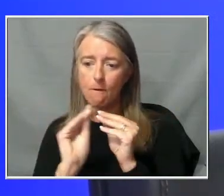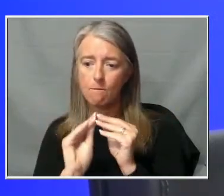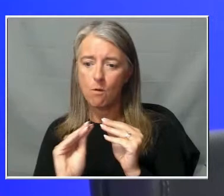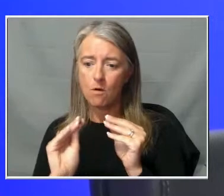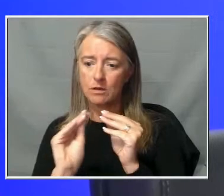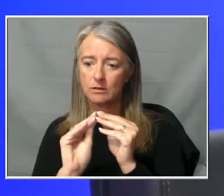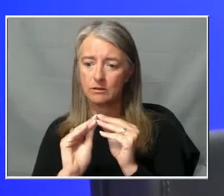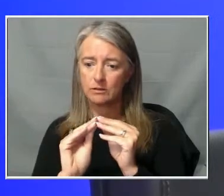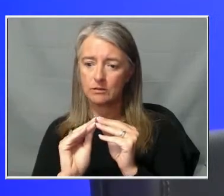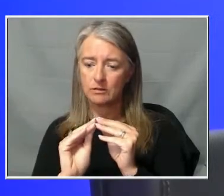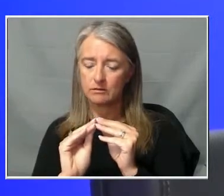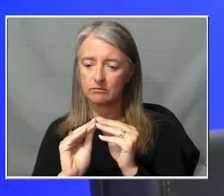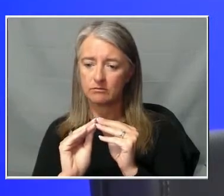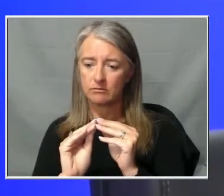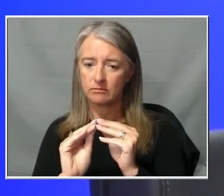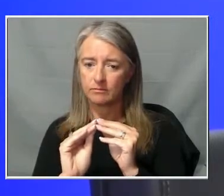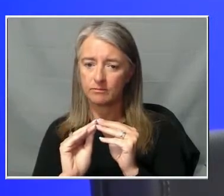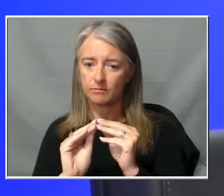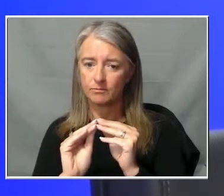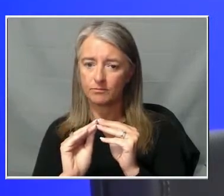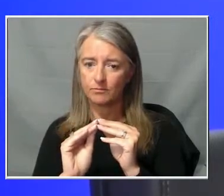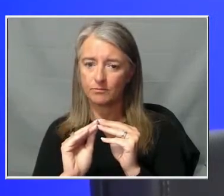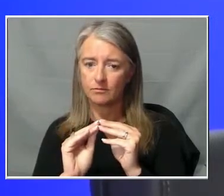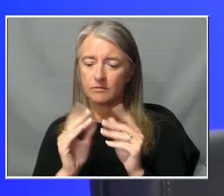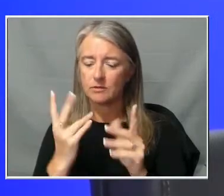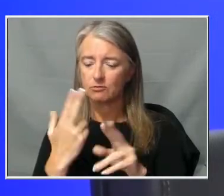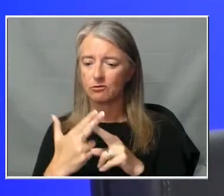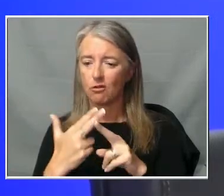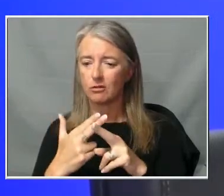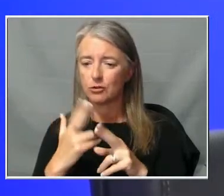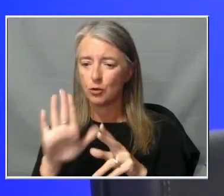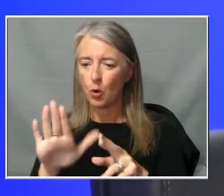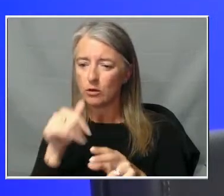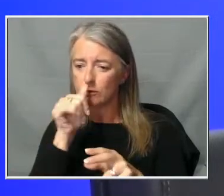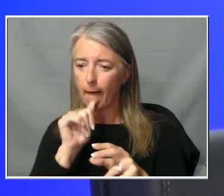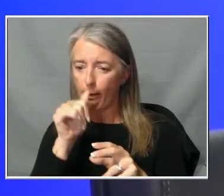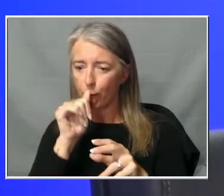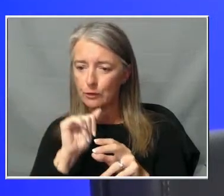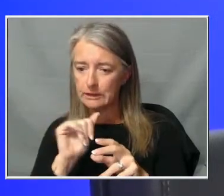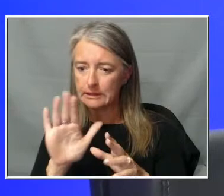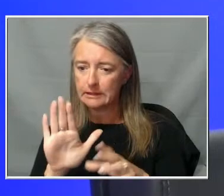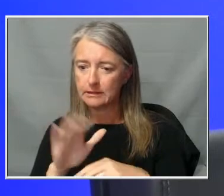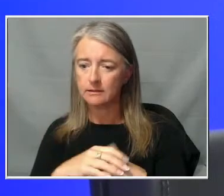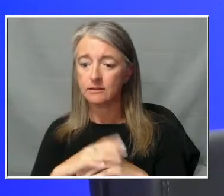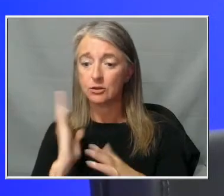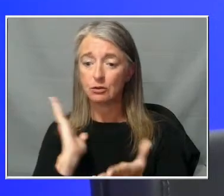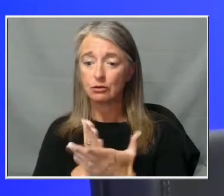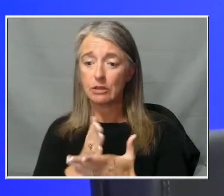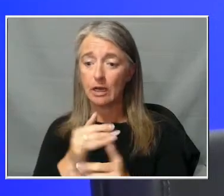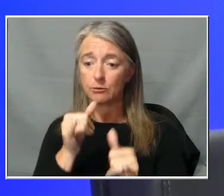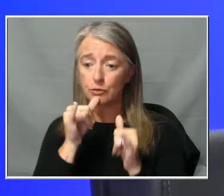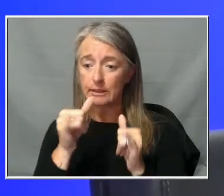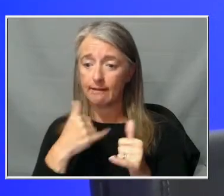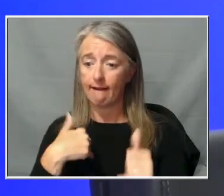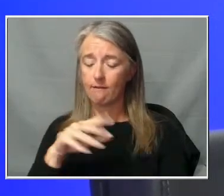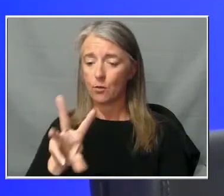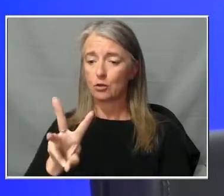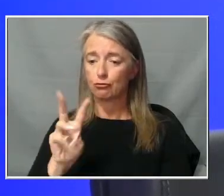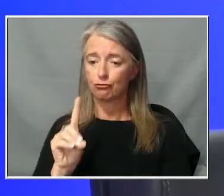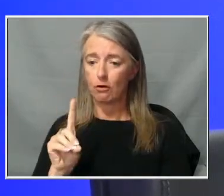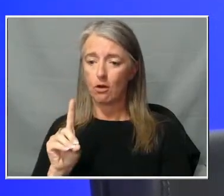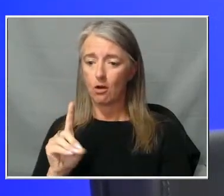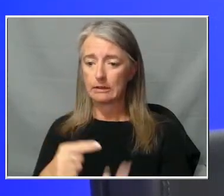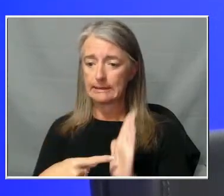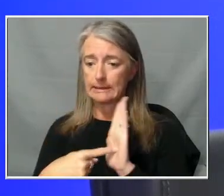getting already, which is called tolerance, or when you stop drinking, you start having withdrawal symptoms. For instance, people